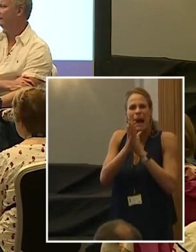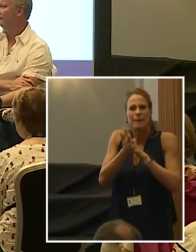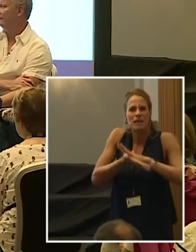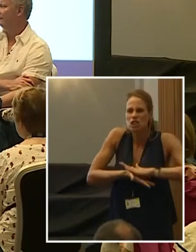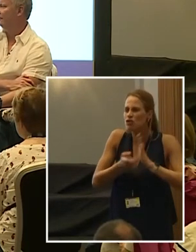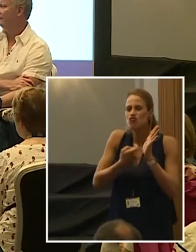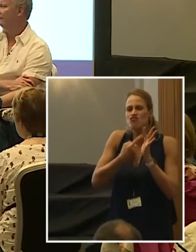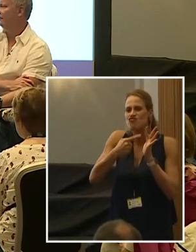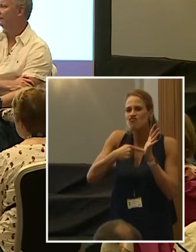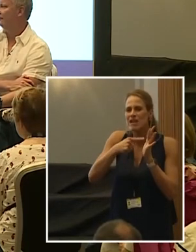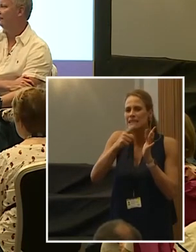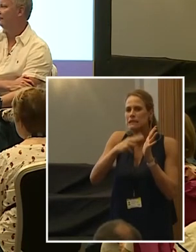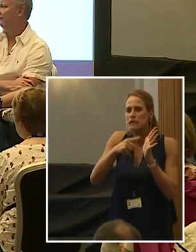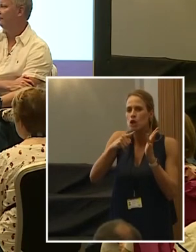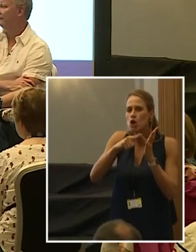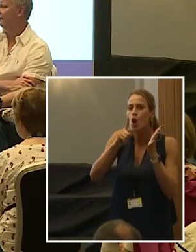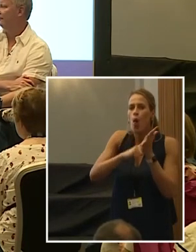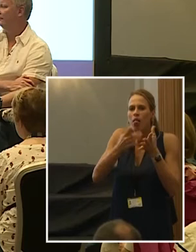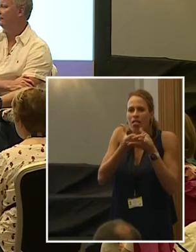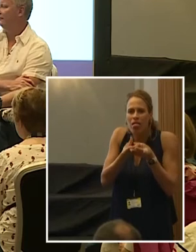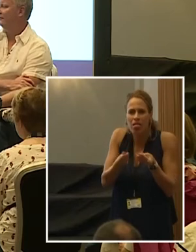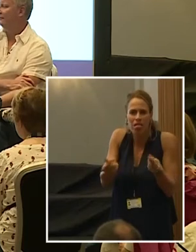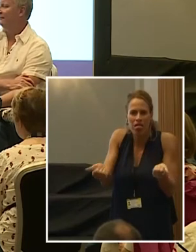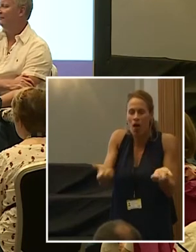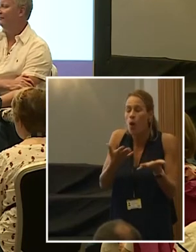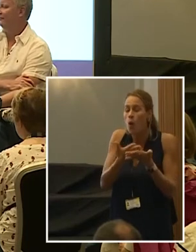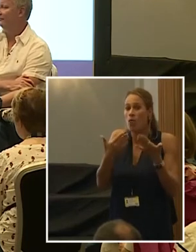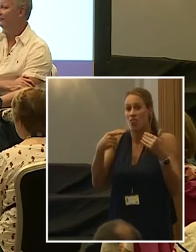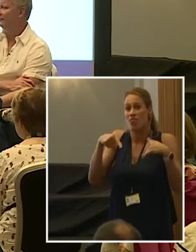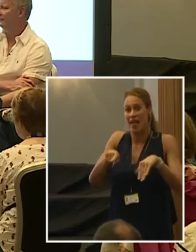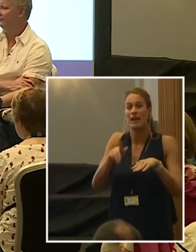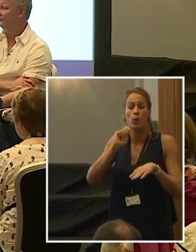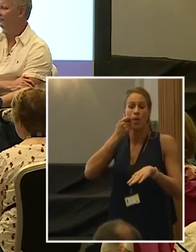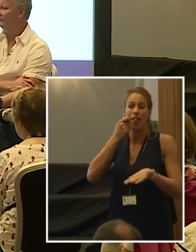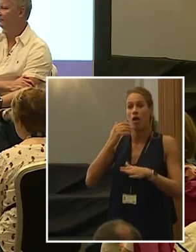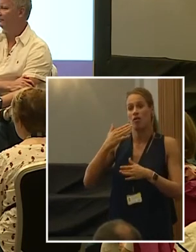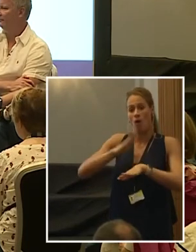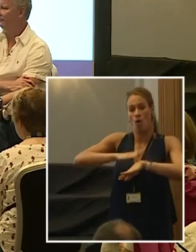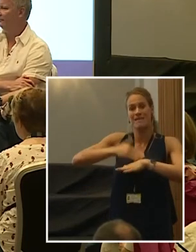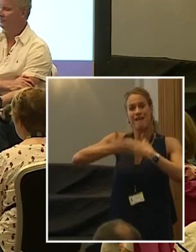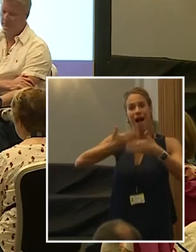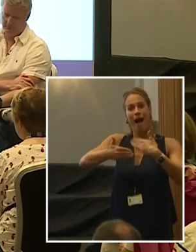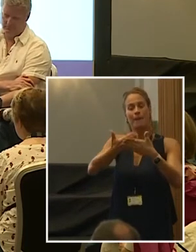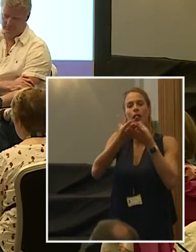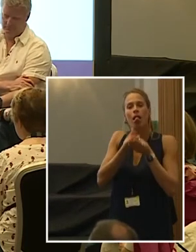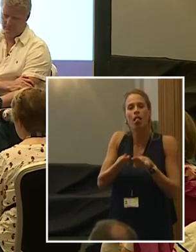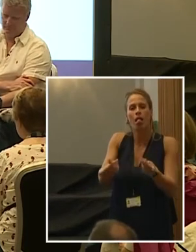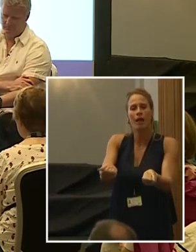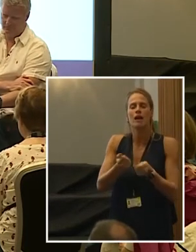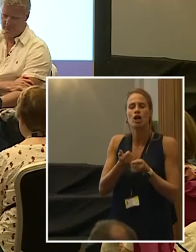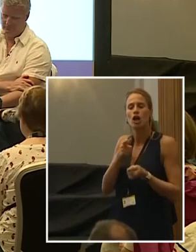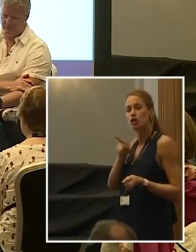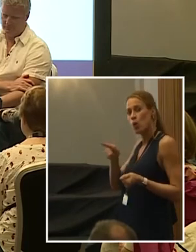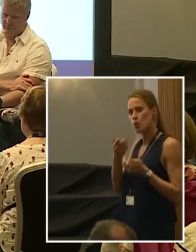retinal pigment epithelium has died away, the overlying retina is going to degenerate over time. So the idea of the study was by